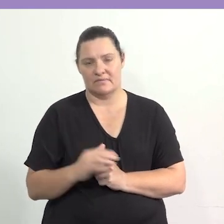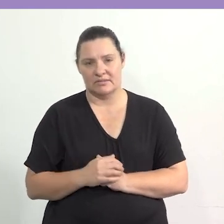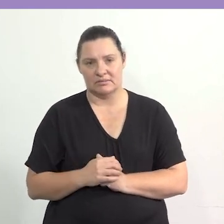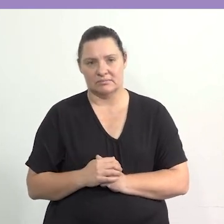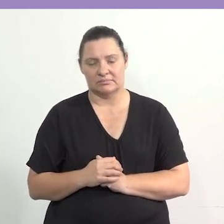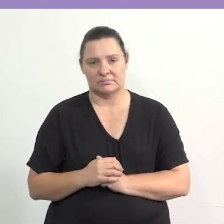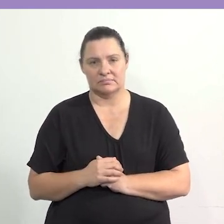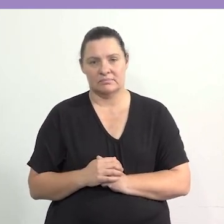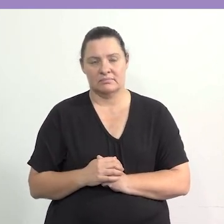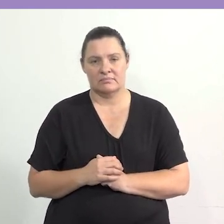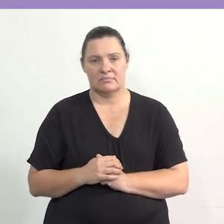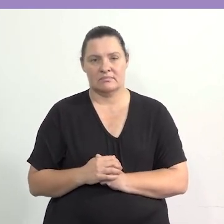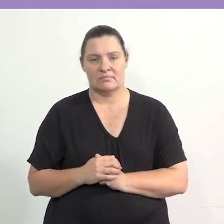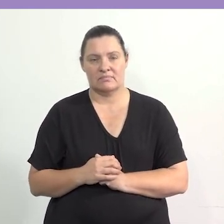5.